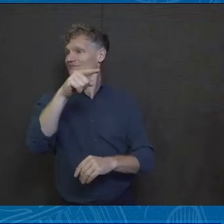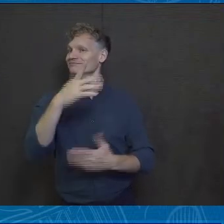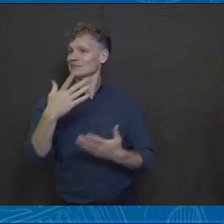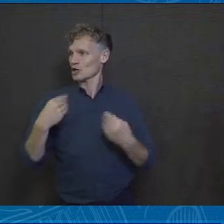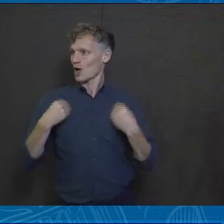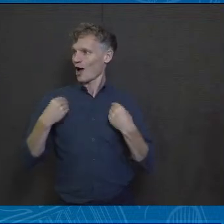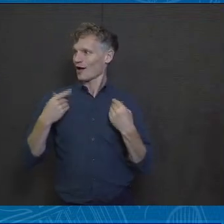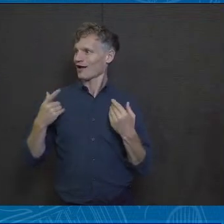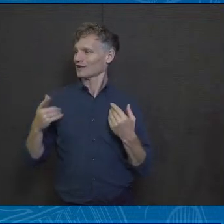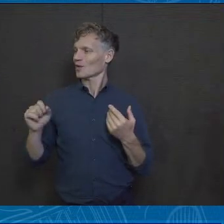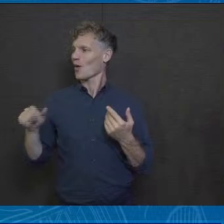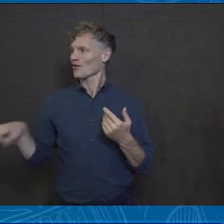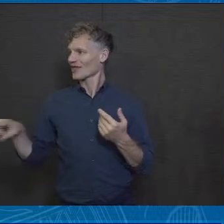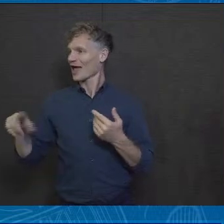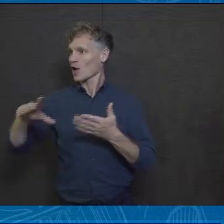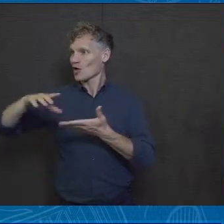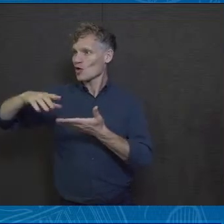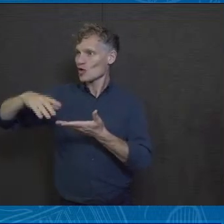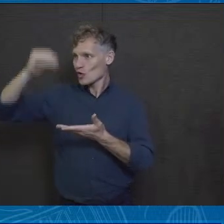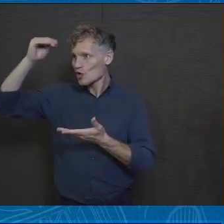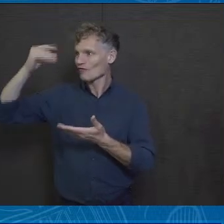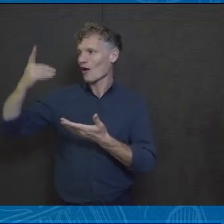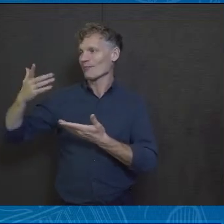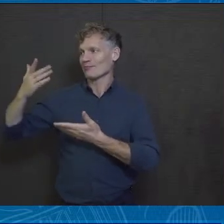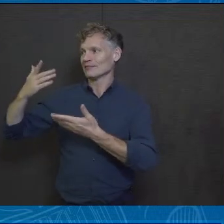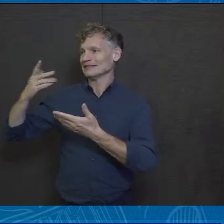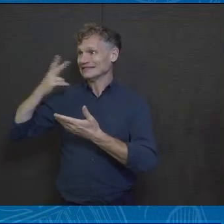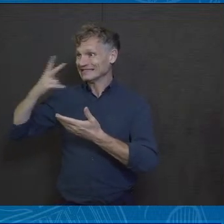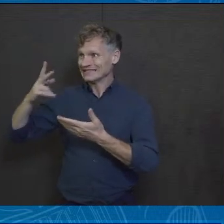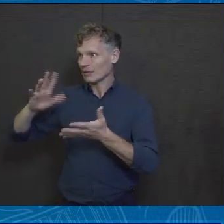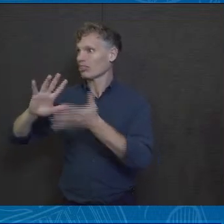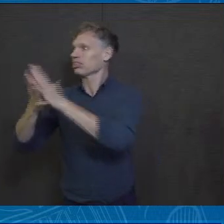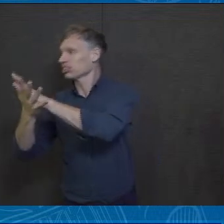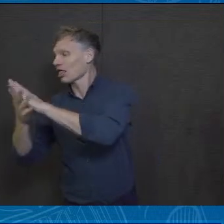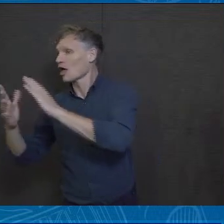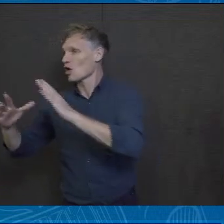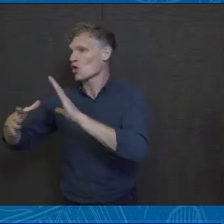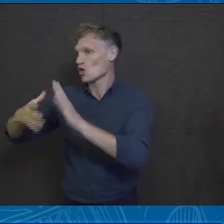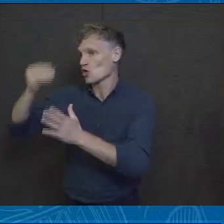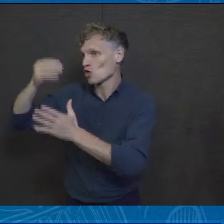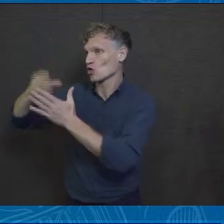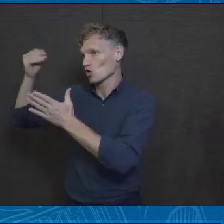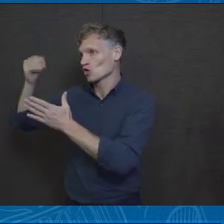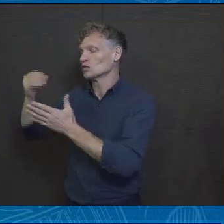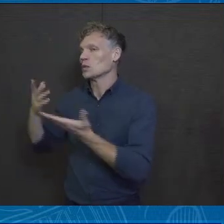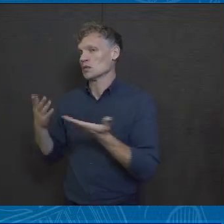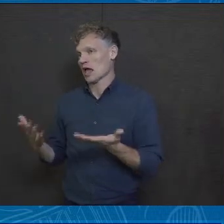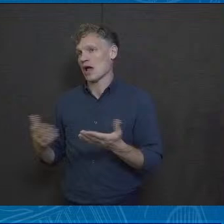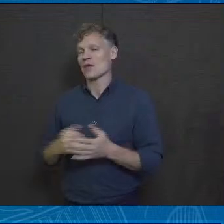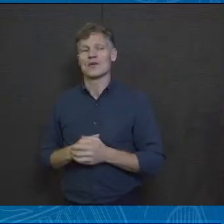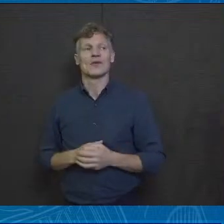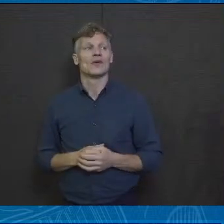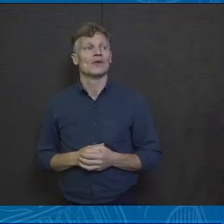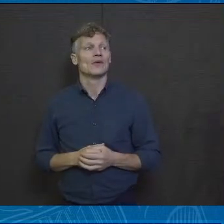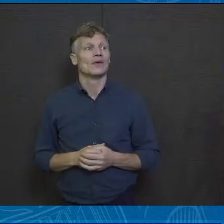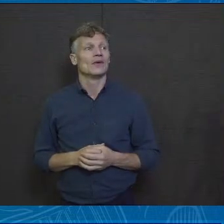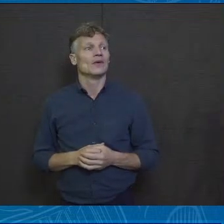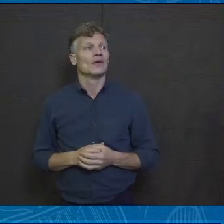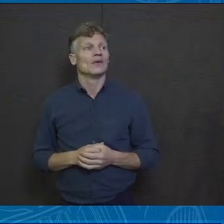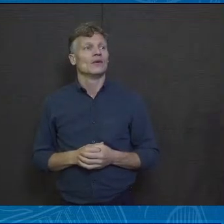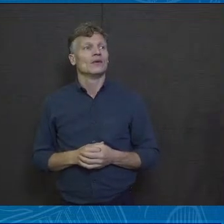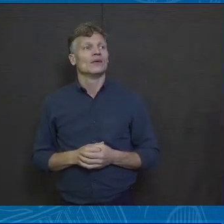have to have the good lesson learned to them. And right now, this is the digital world, so